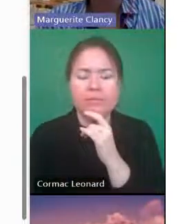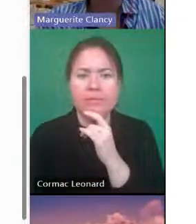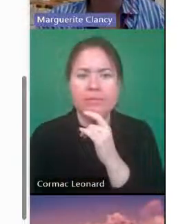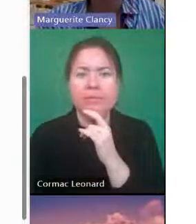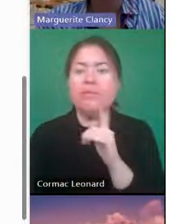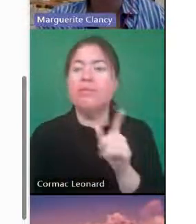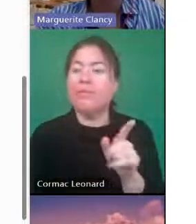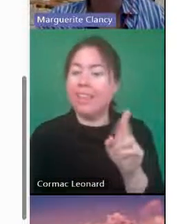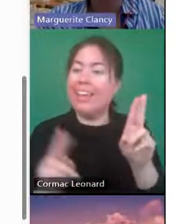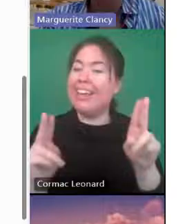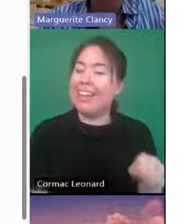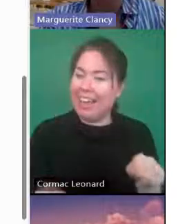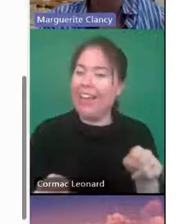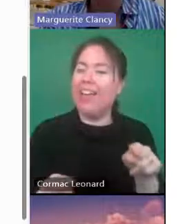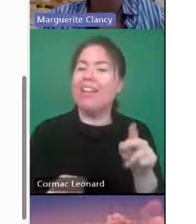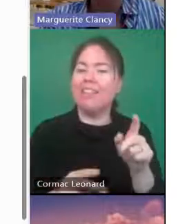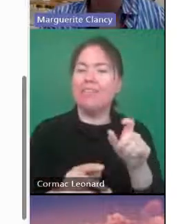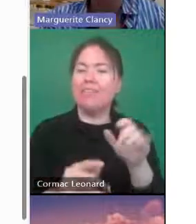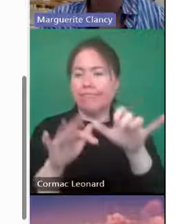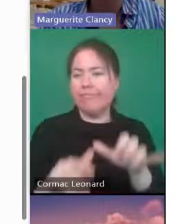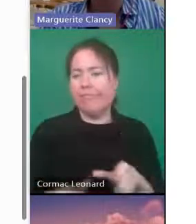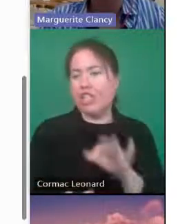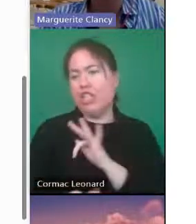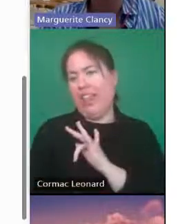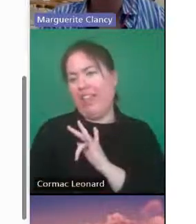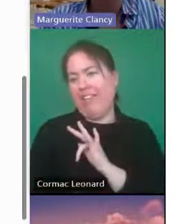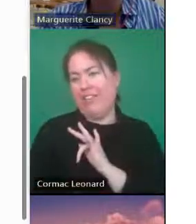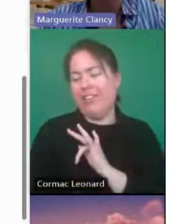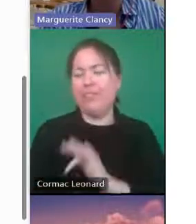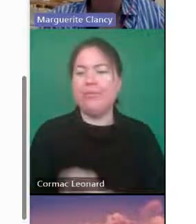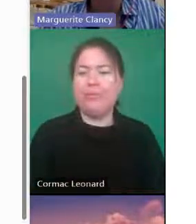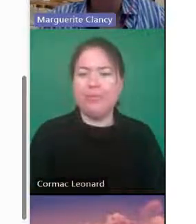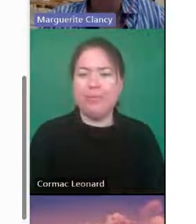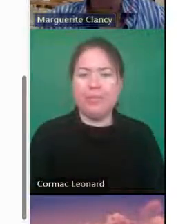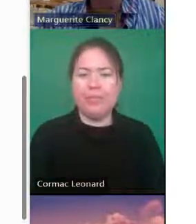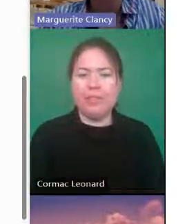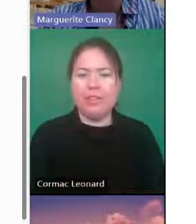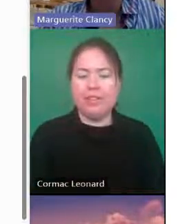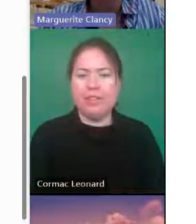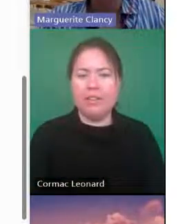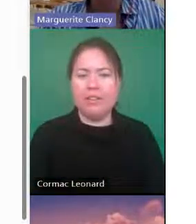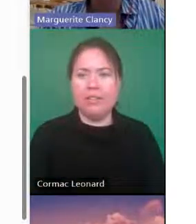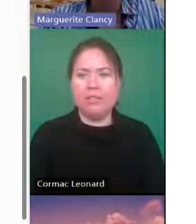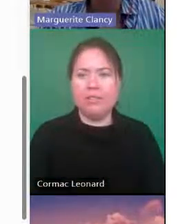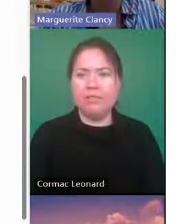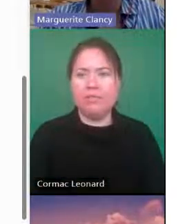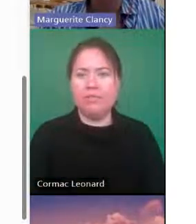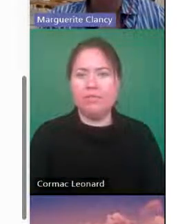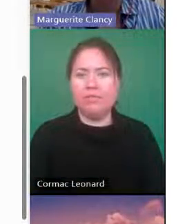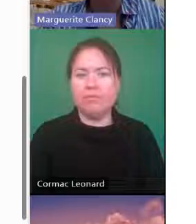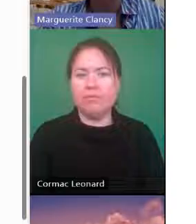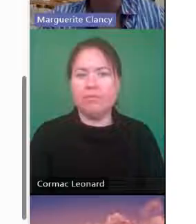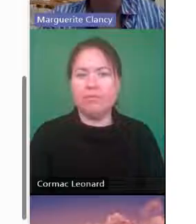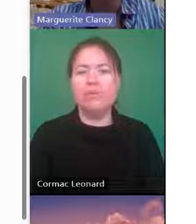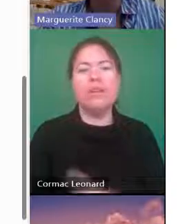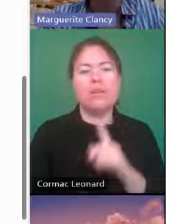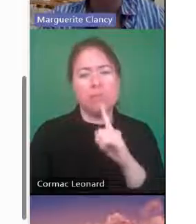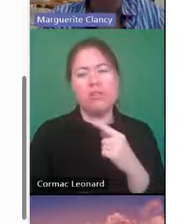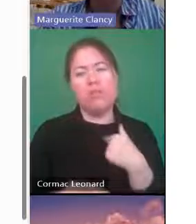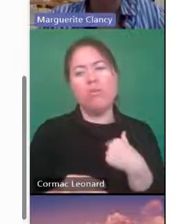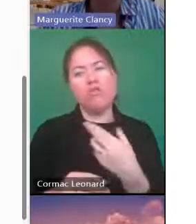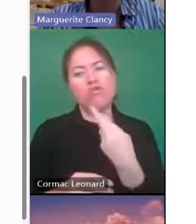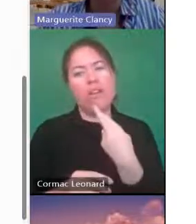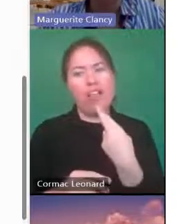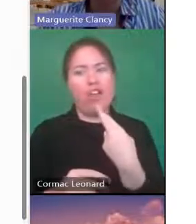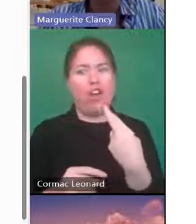you have the ability to be able to enter address and put in the fields. Okay. But we would urge you, as I said, to provide as